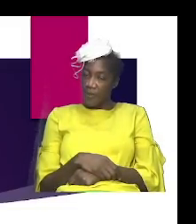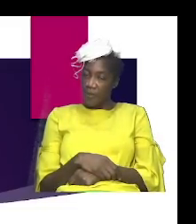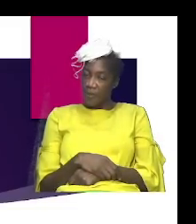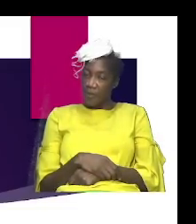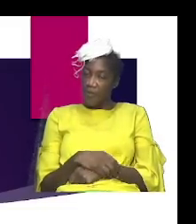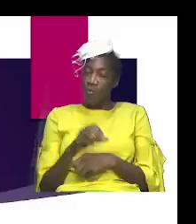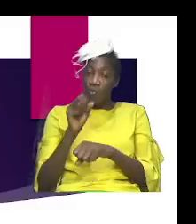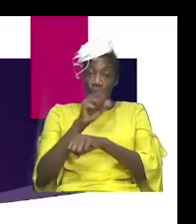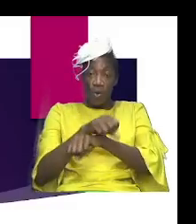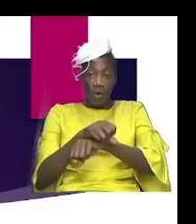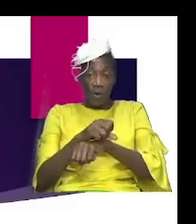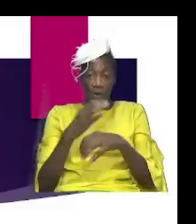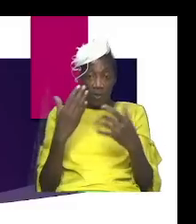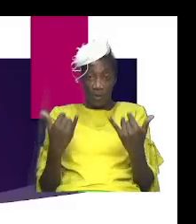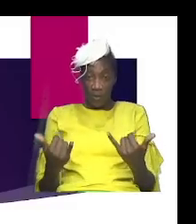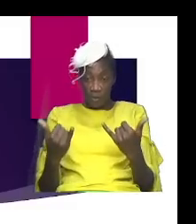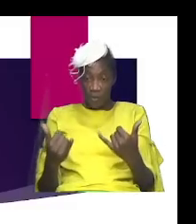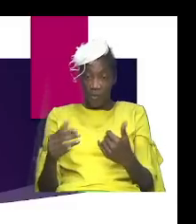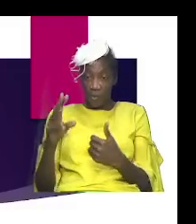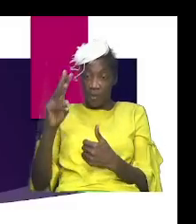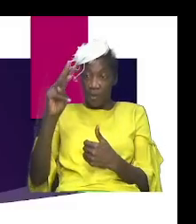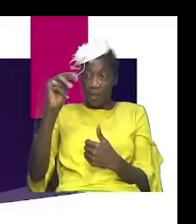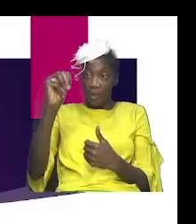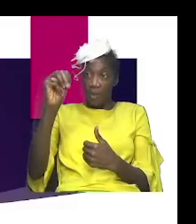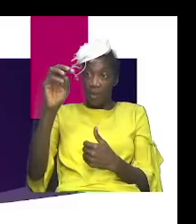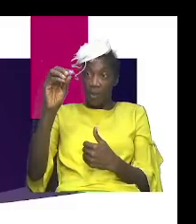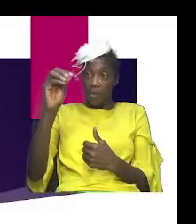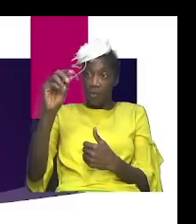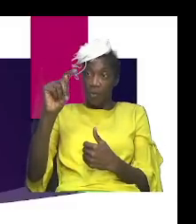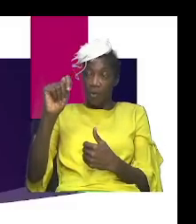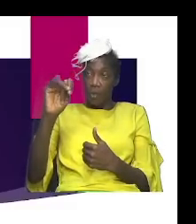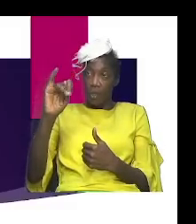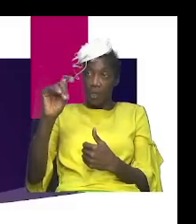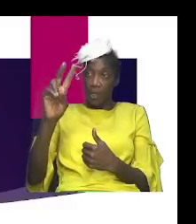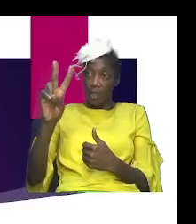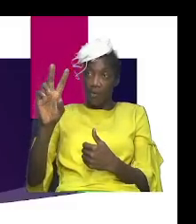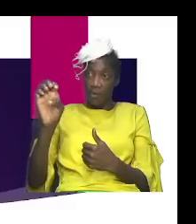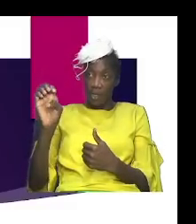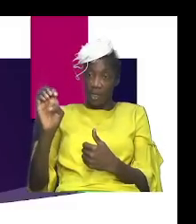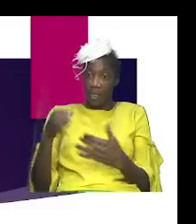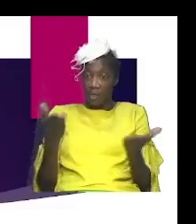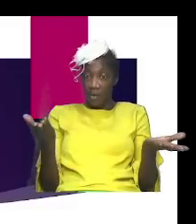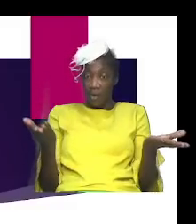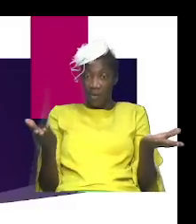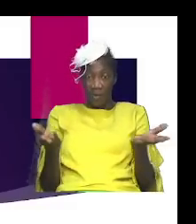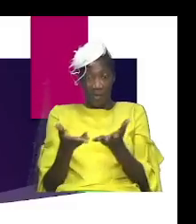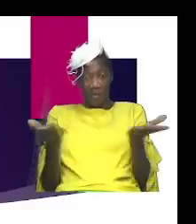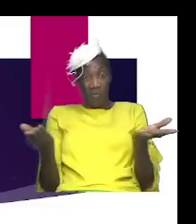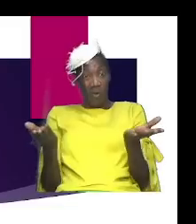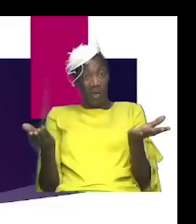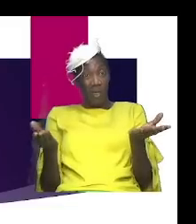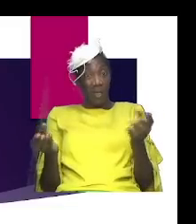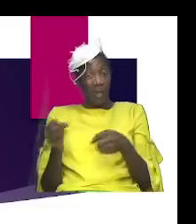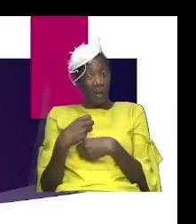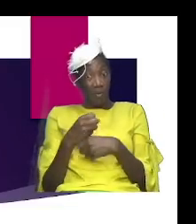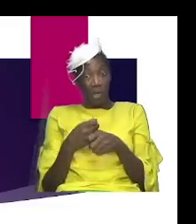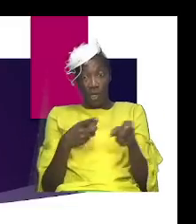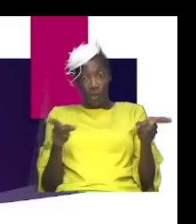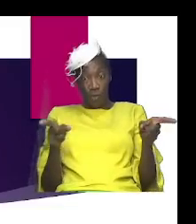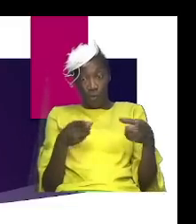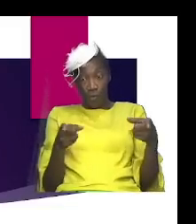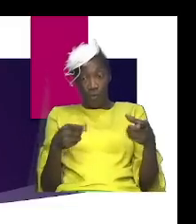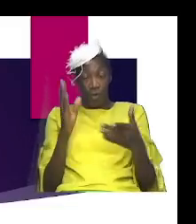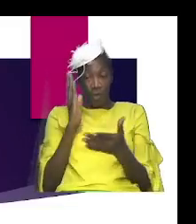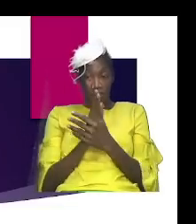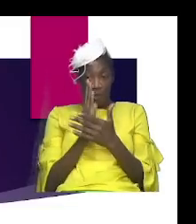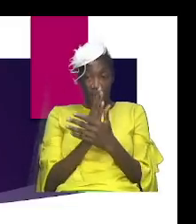the works. And now the very motive, what is driving us to do what we are doing. What has driven us to stop